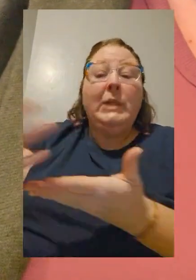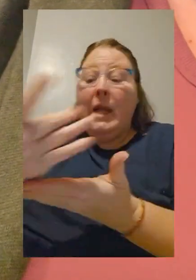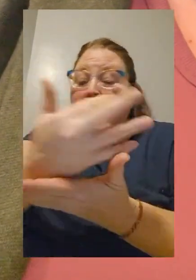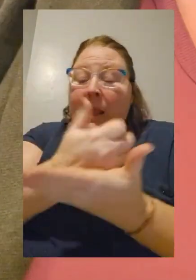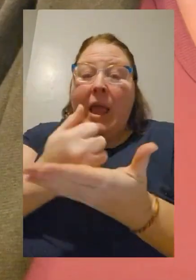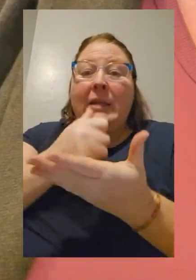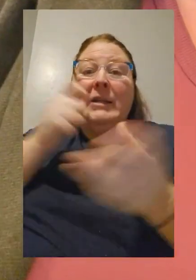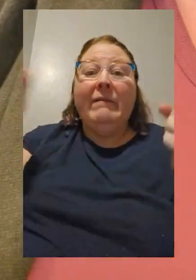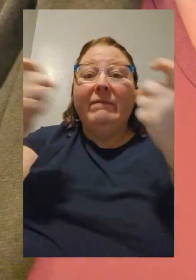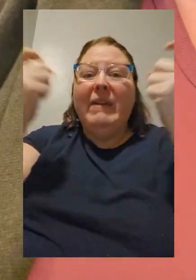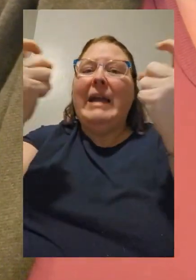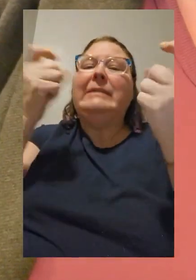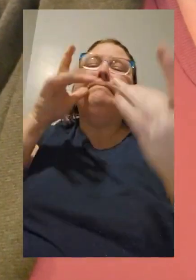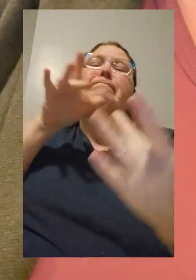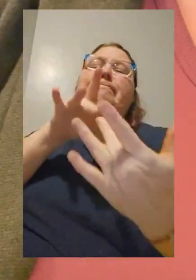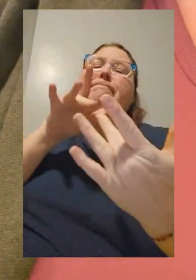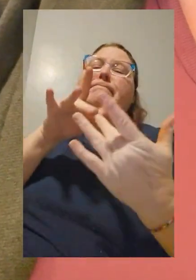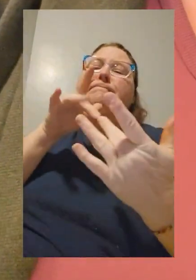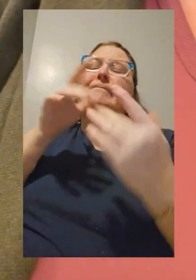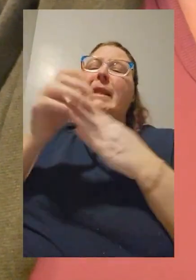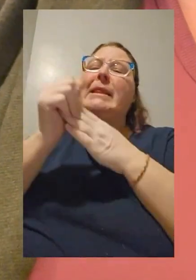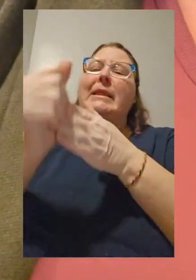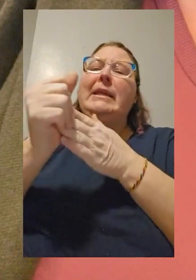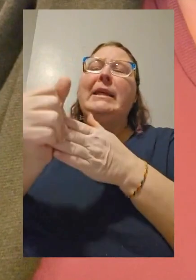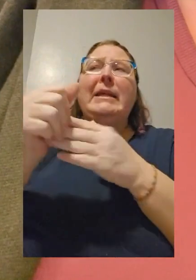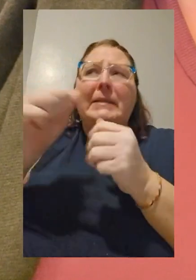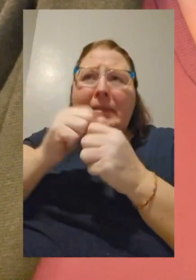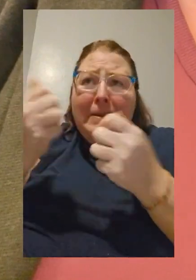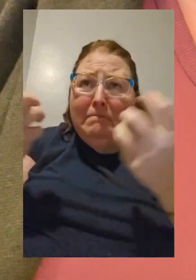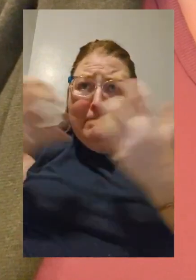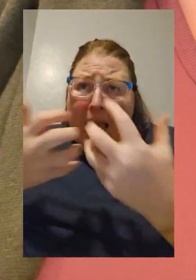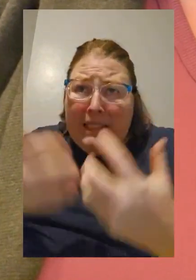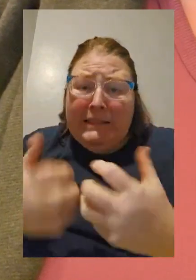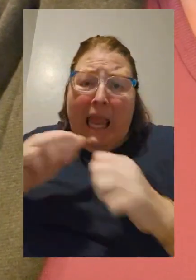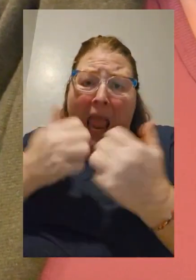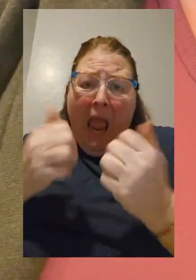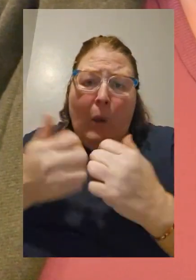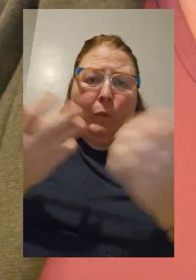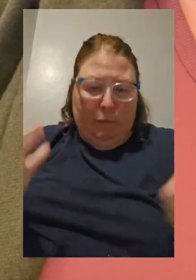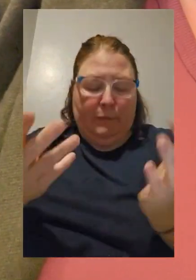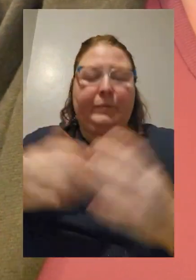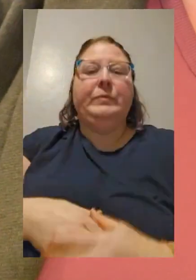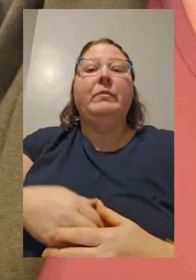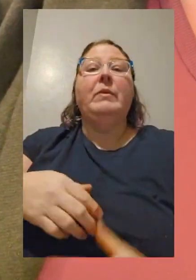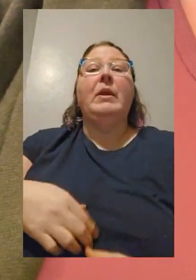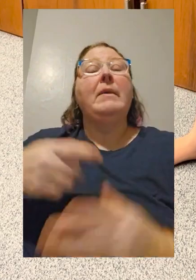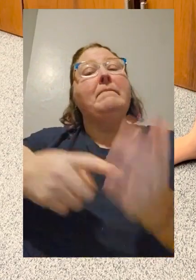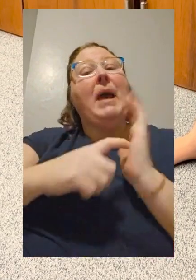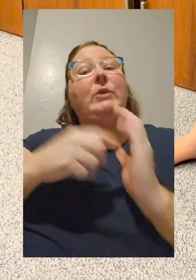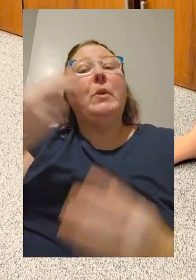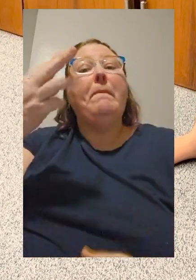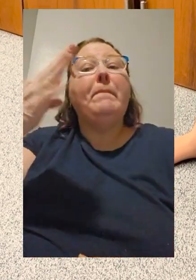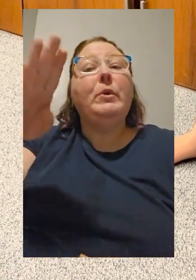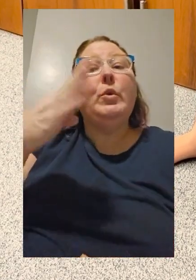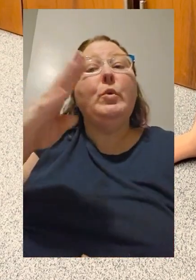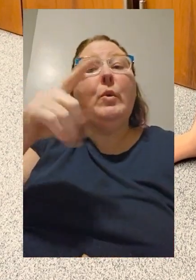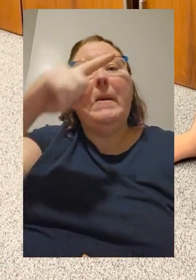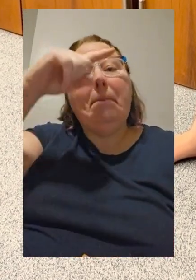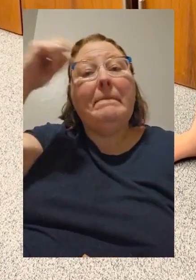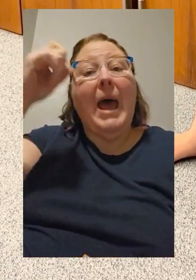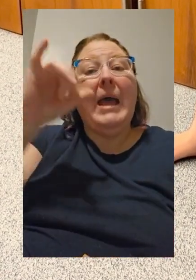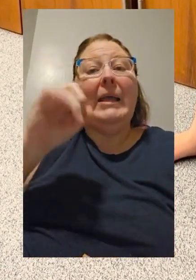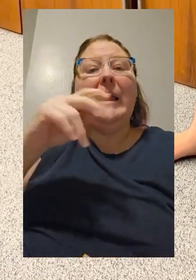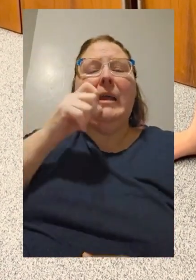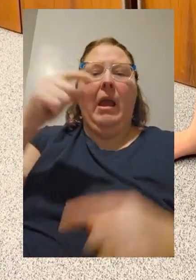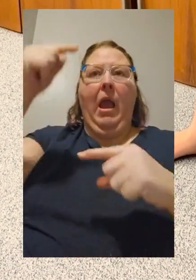the addresses. If you're collecting signatures at an event, reach out to your campaign lead for tips on checking addresses on the go. Use blue or black